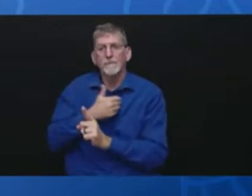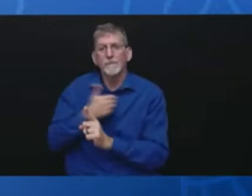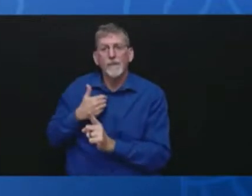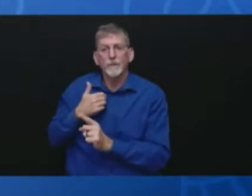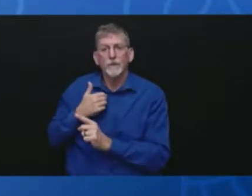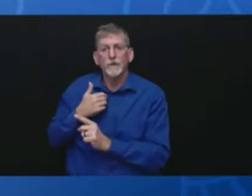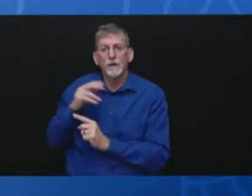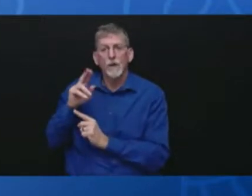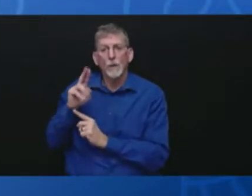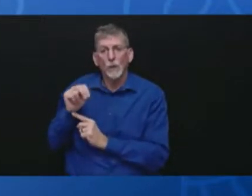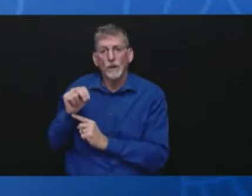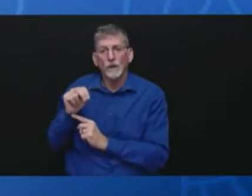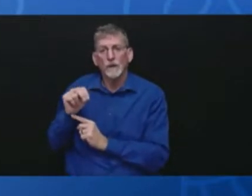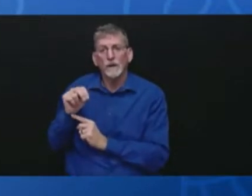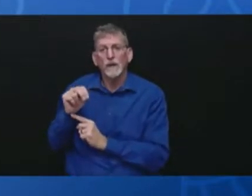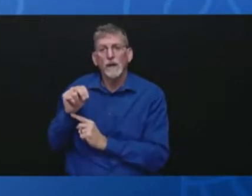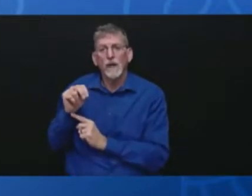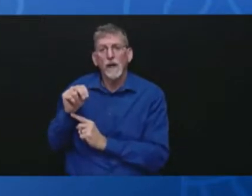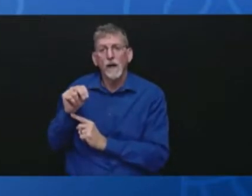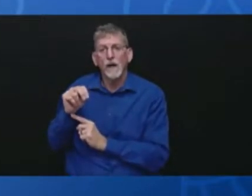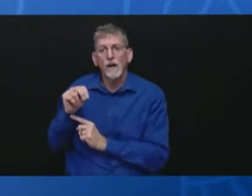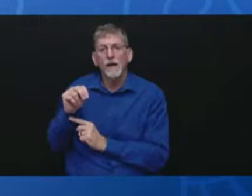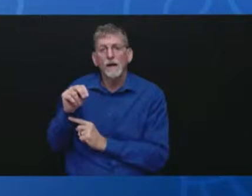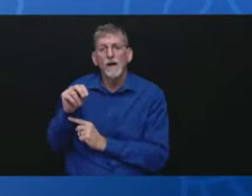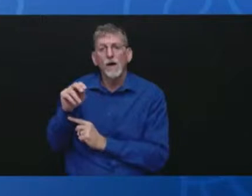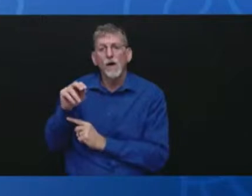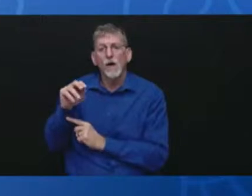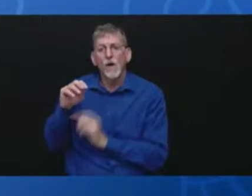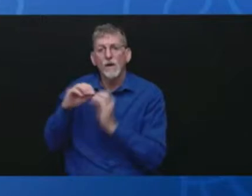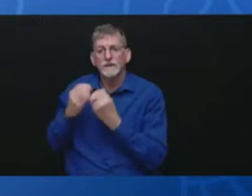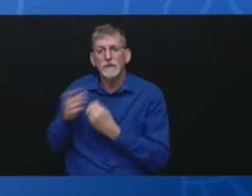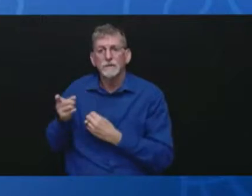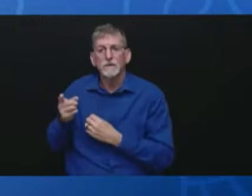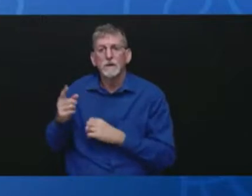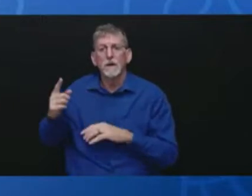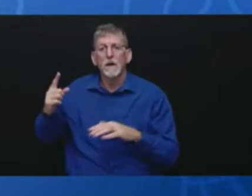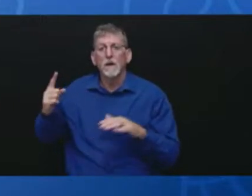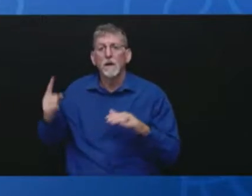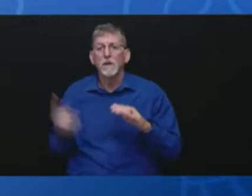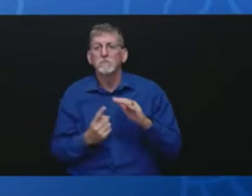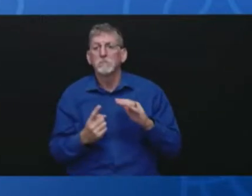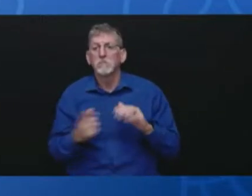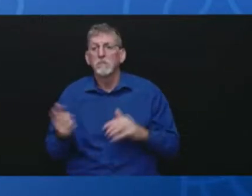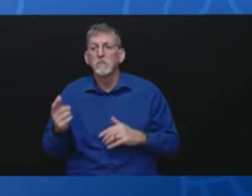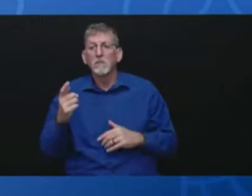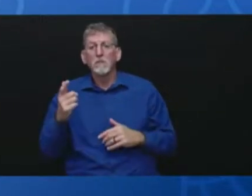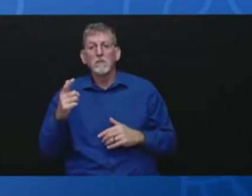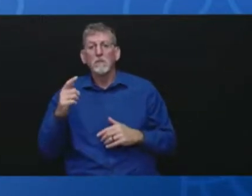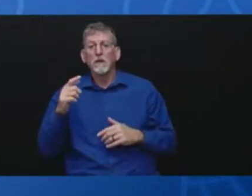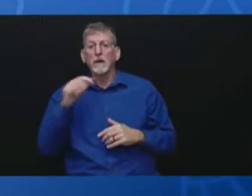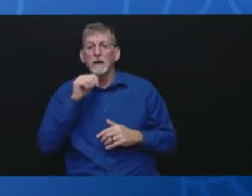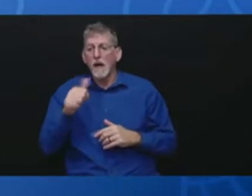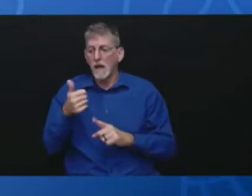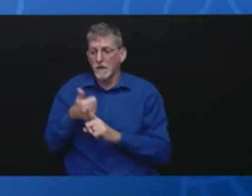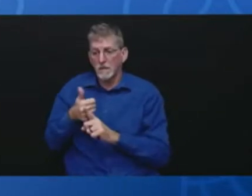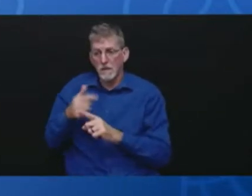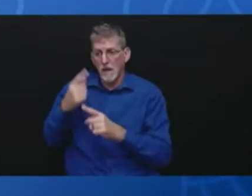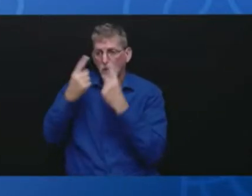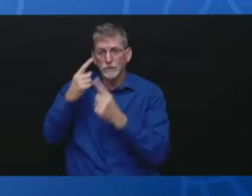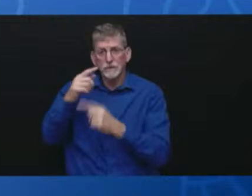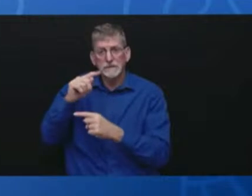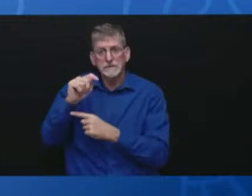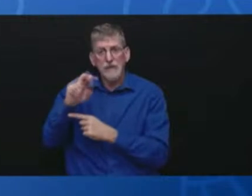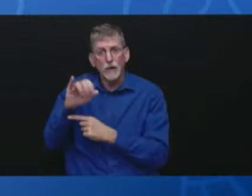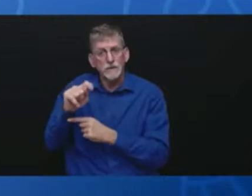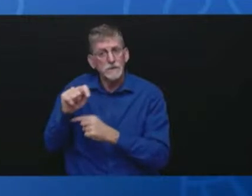for a visa, so somebody was coming, since UNRWA is not a terrorist organization, are they denied a visa? This is related